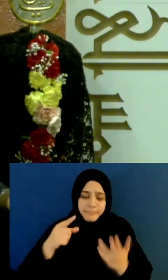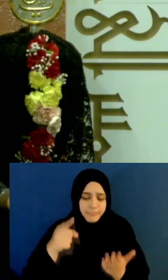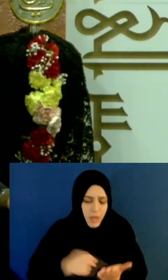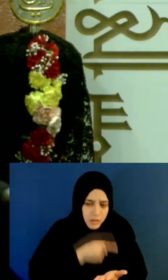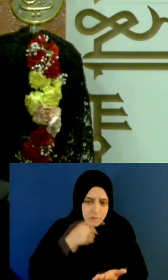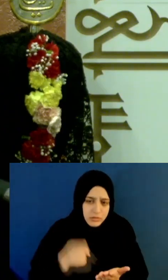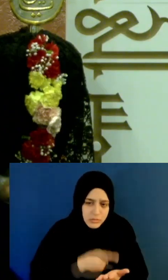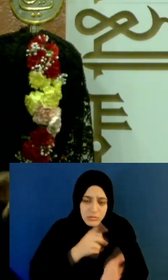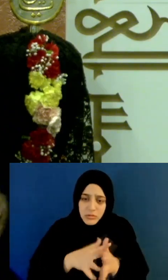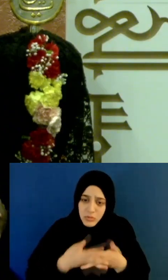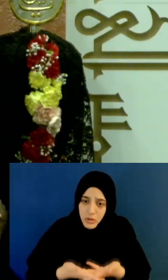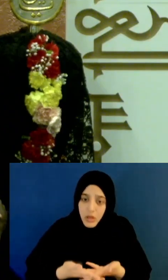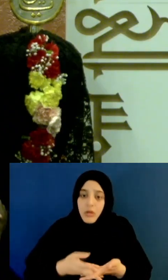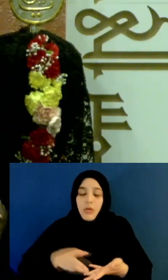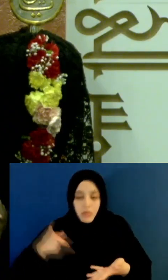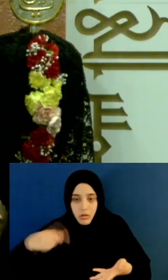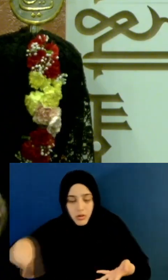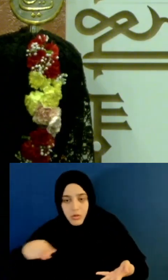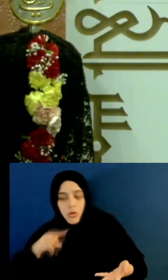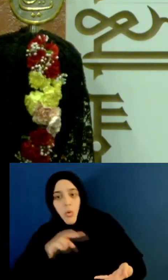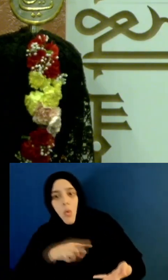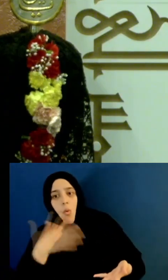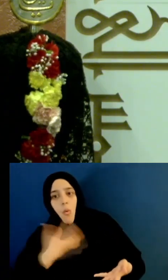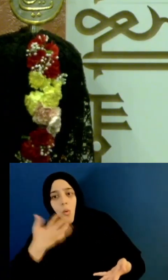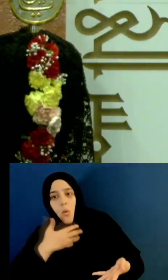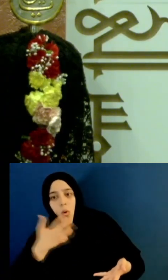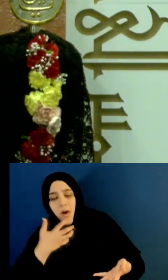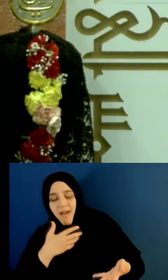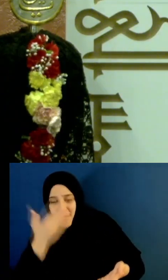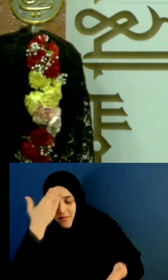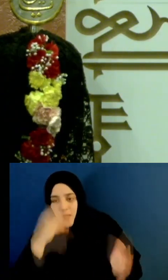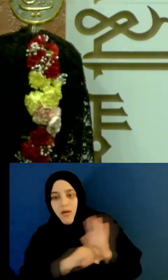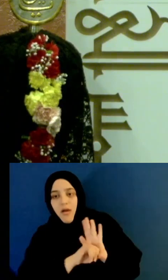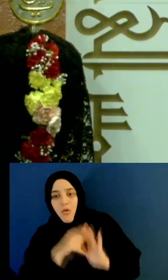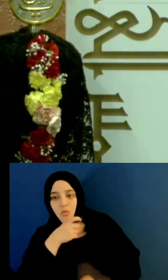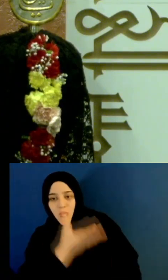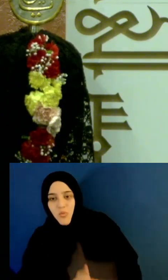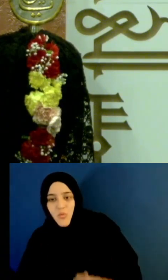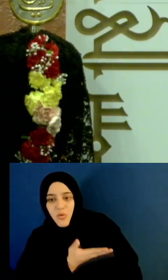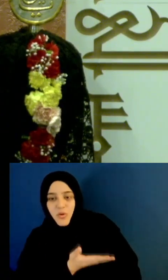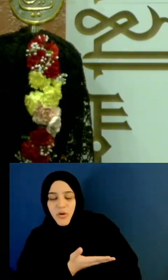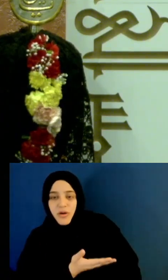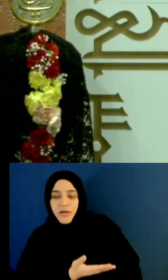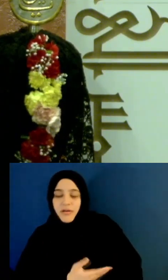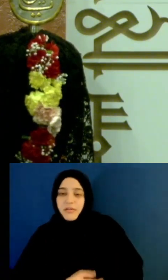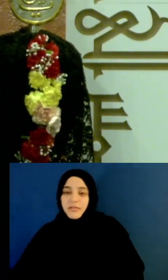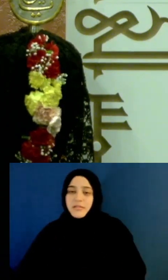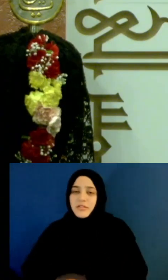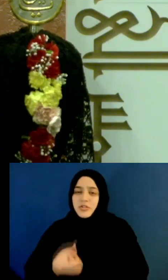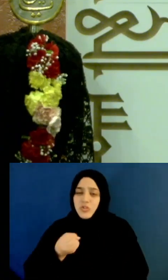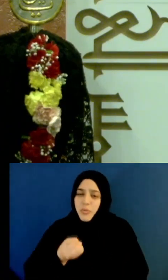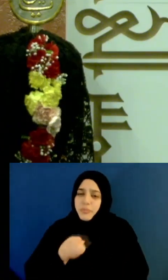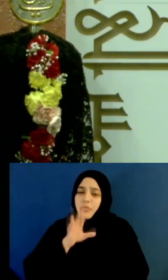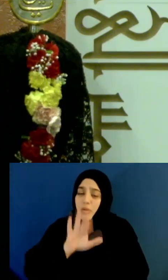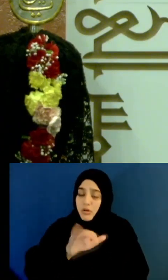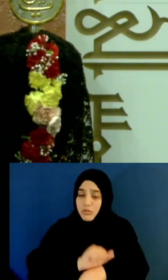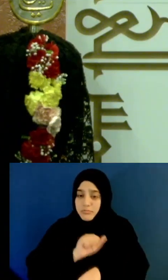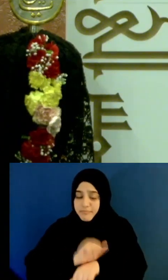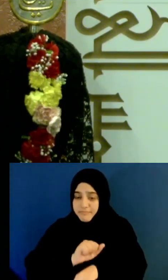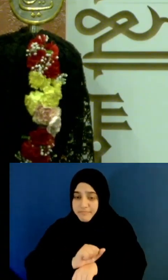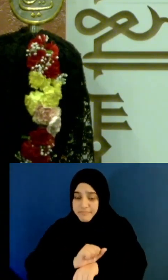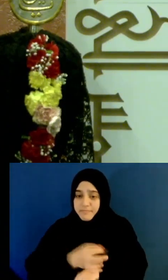Social recognition. Oh no, out there in the field of your expertise, work, you do